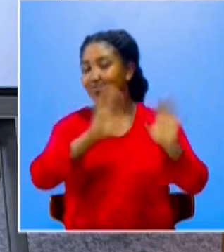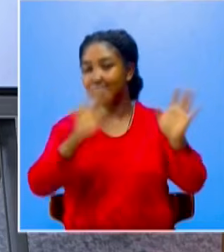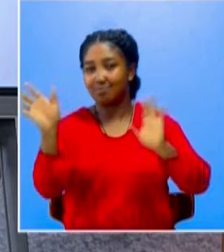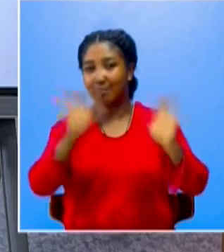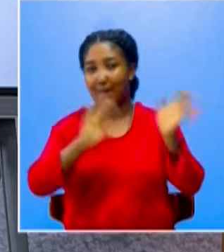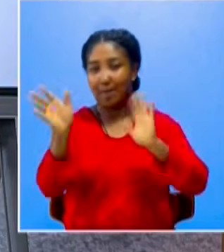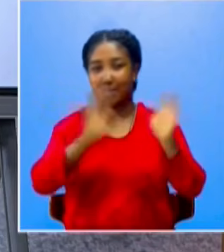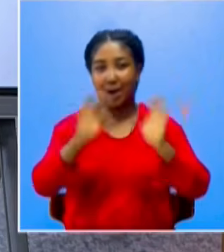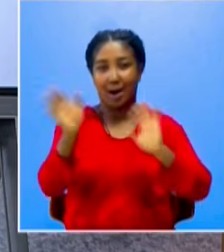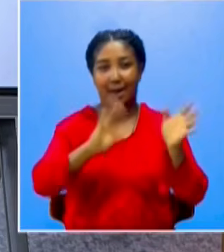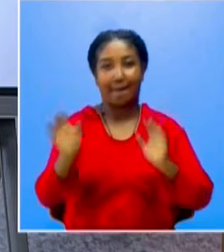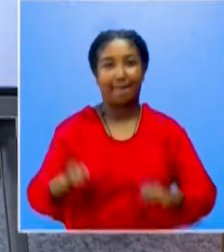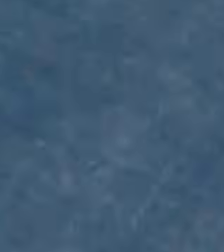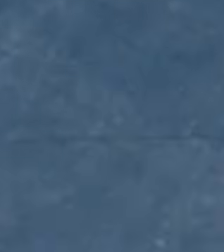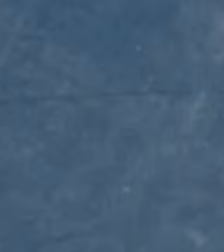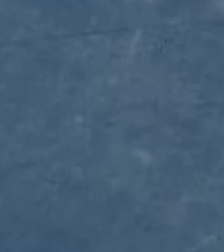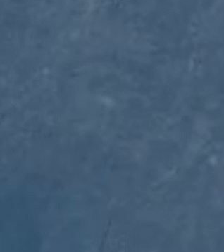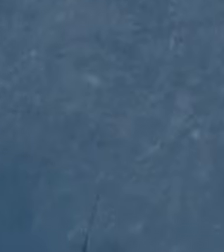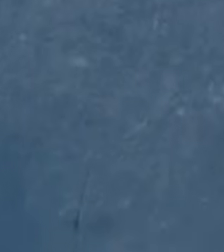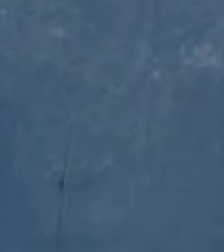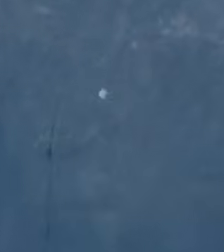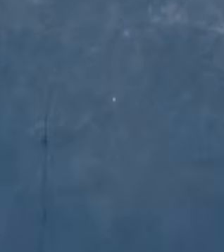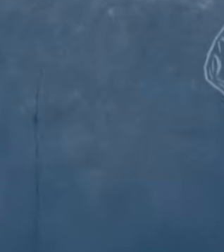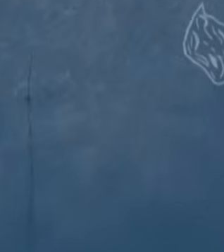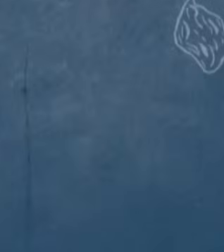then, have a good one.